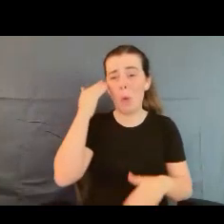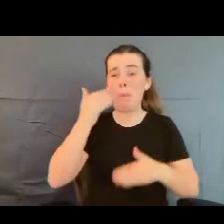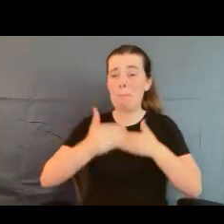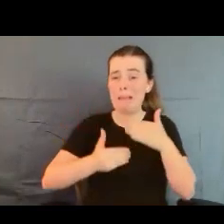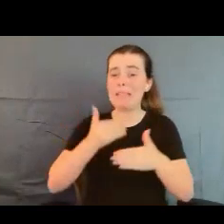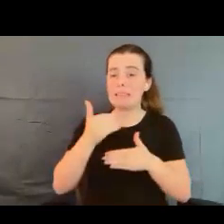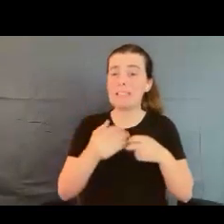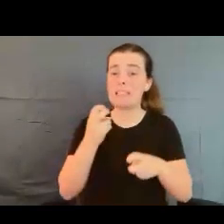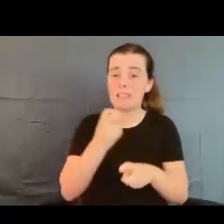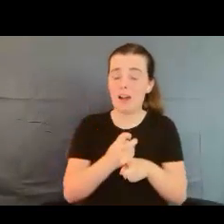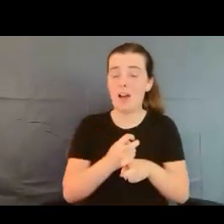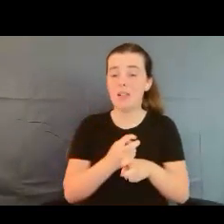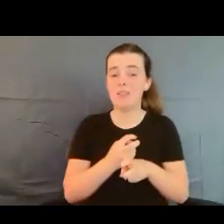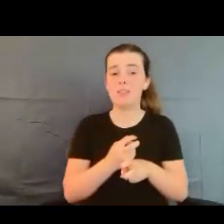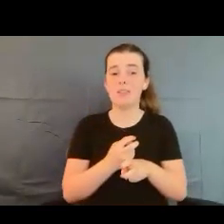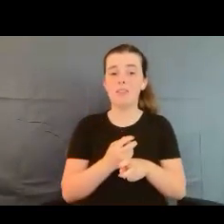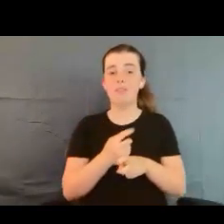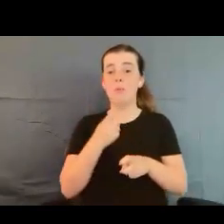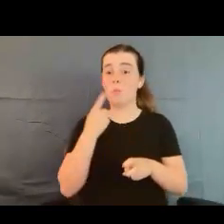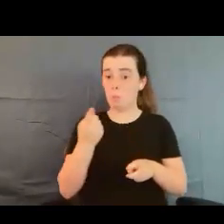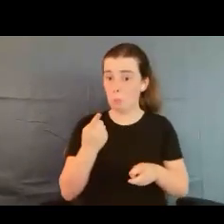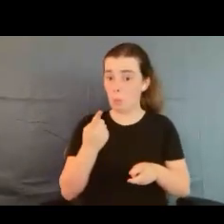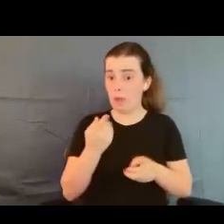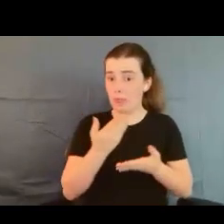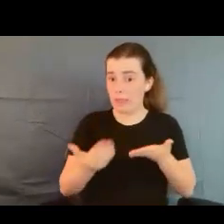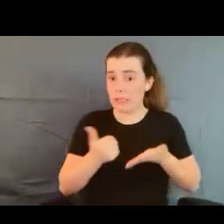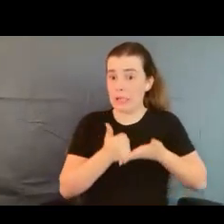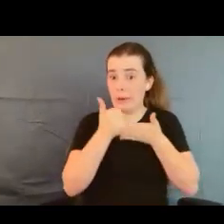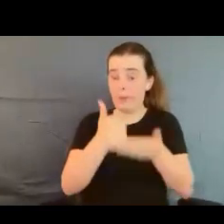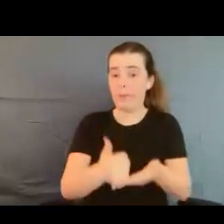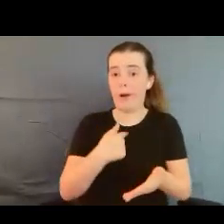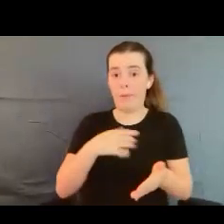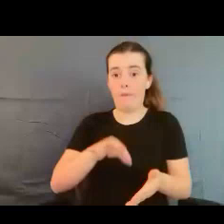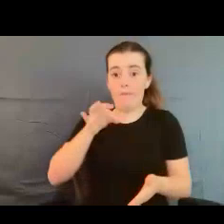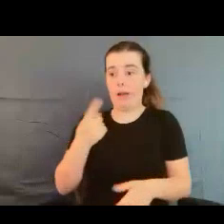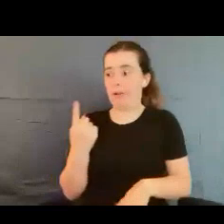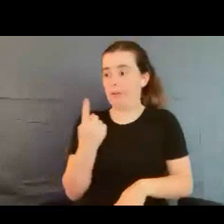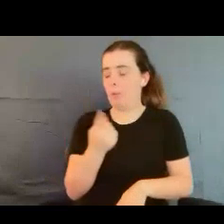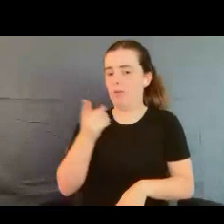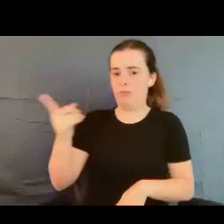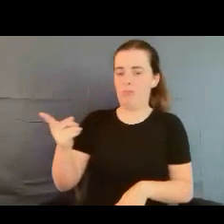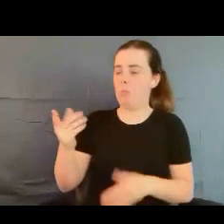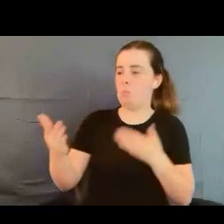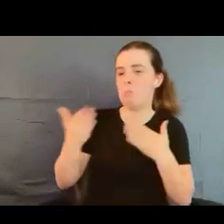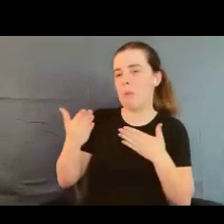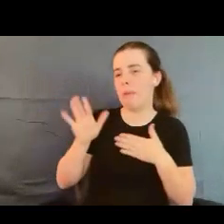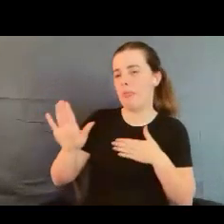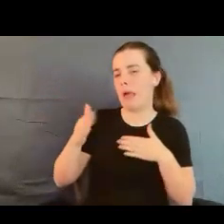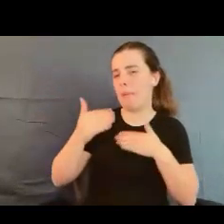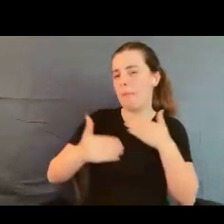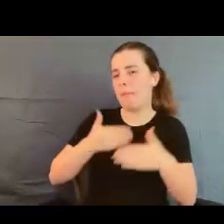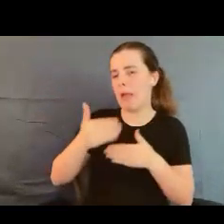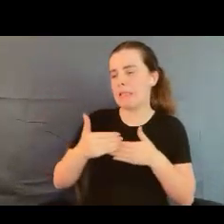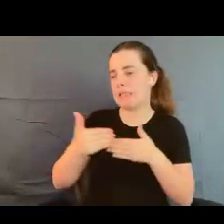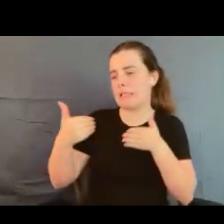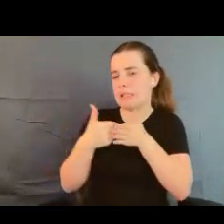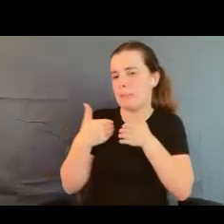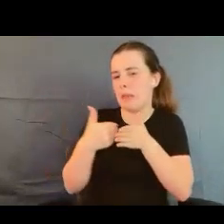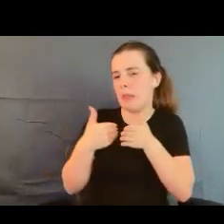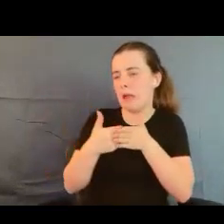found it to be useful is I will like find someone who I think is a similar runner to me who has done a course